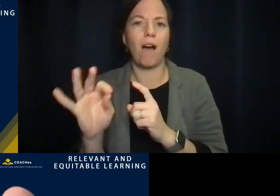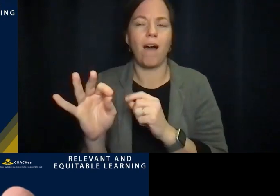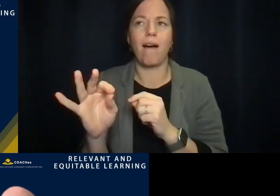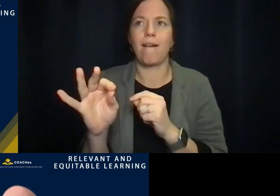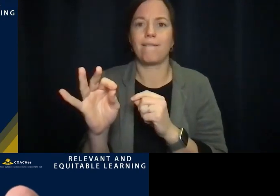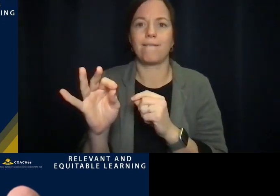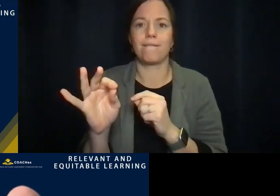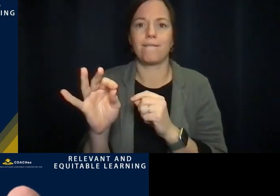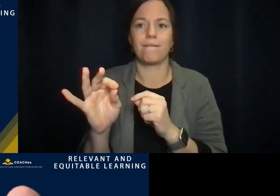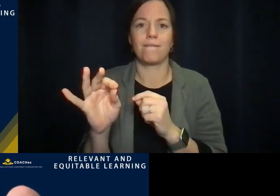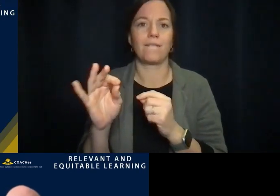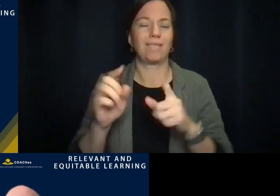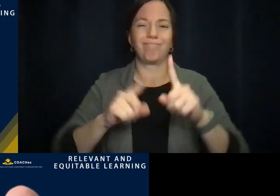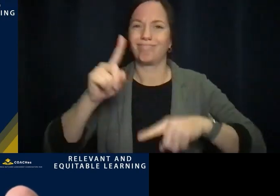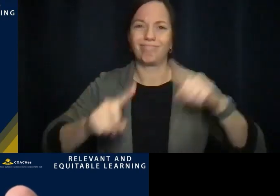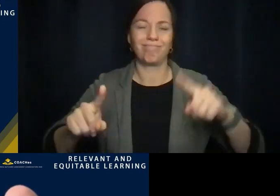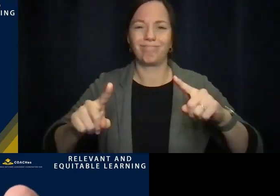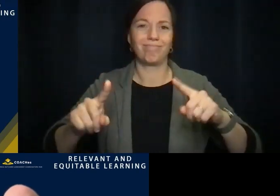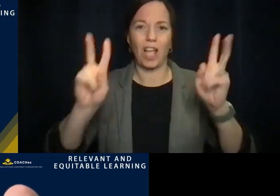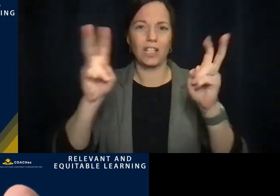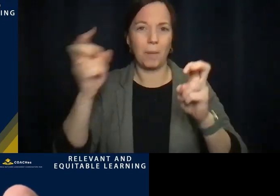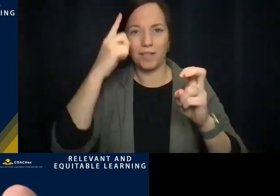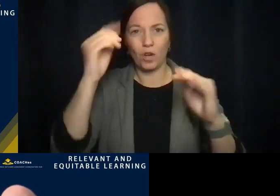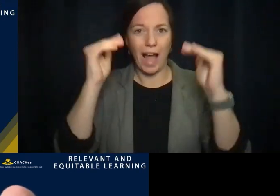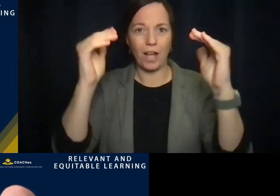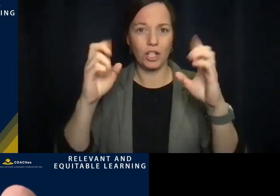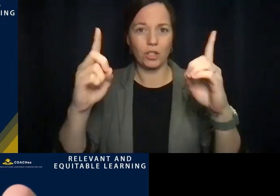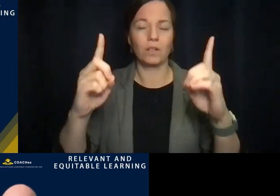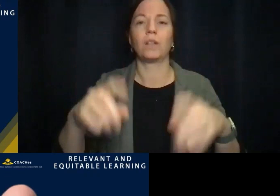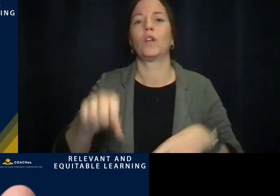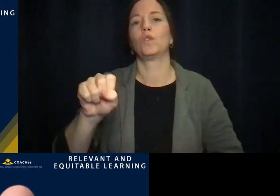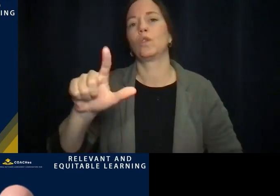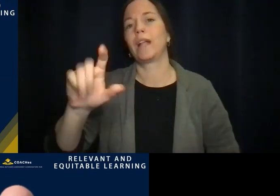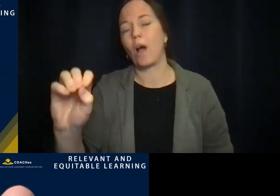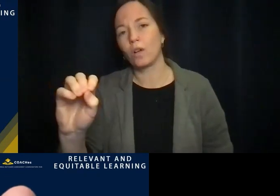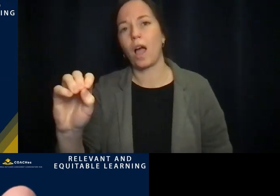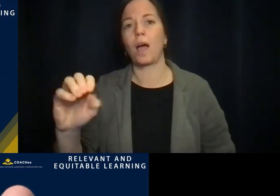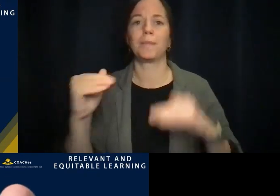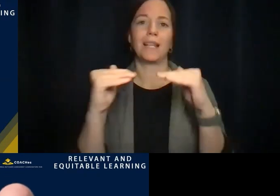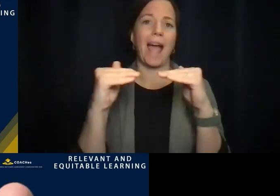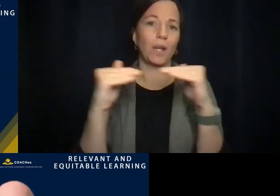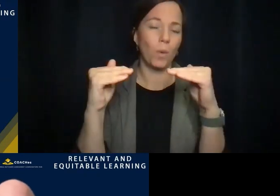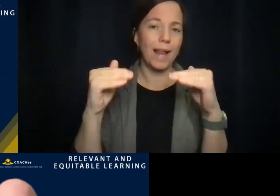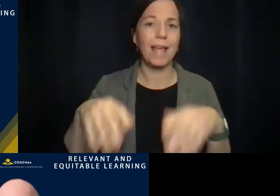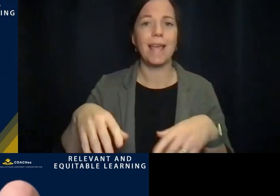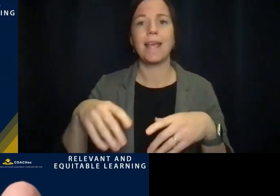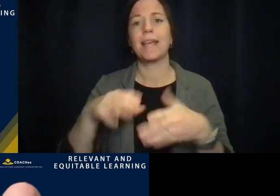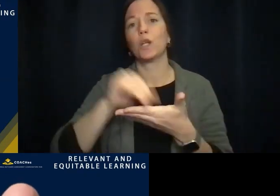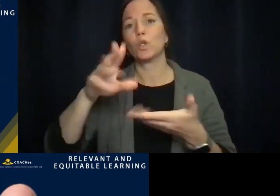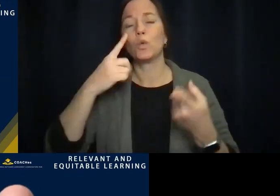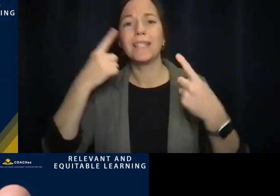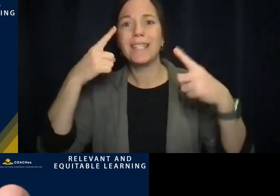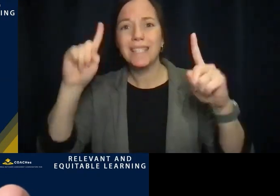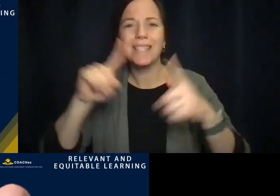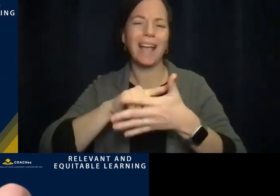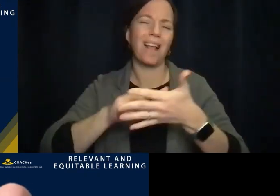on a variety of topics across higher education, from student learning outcomes to equity to student success and the like. And